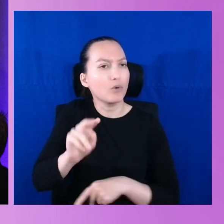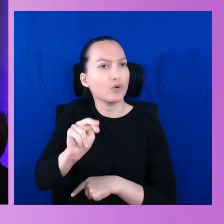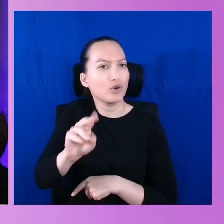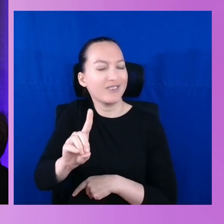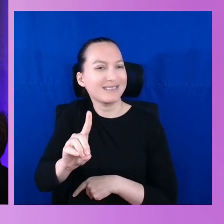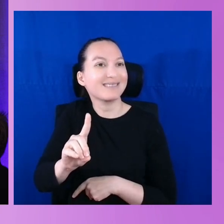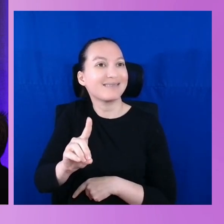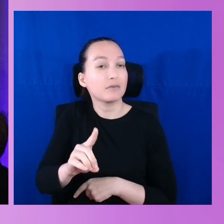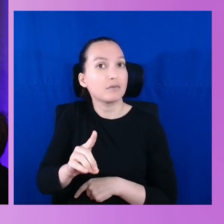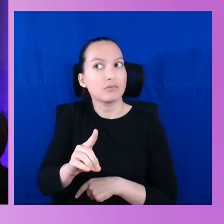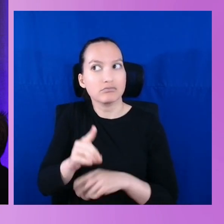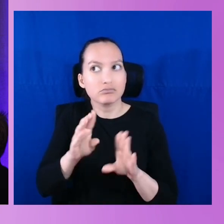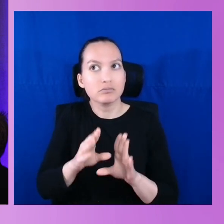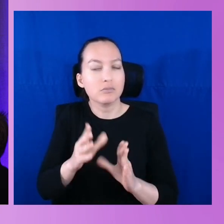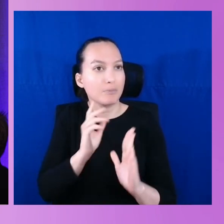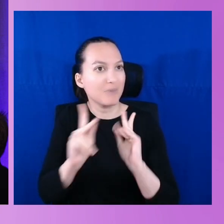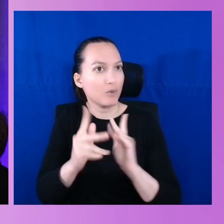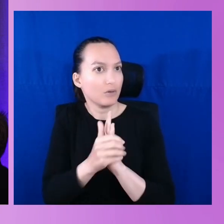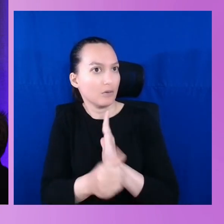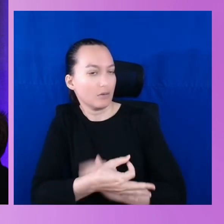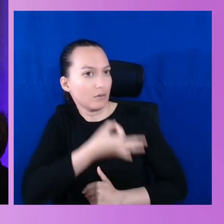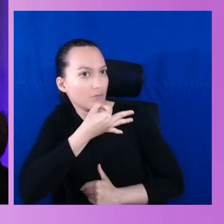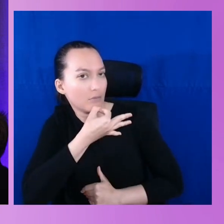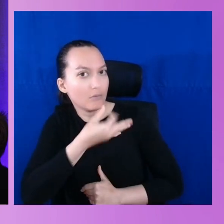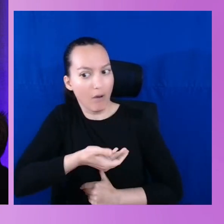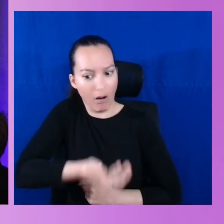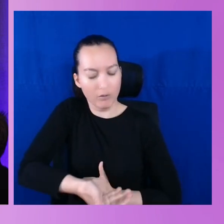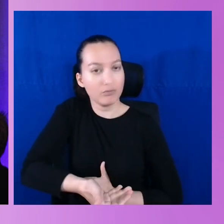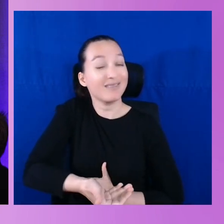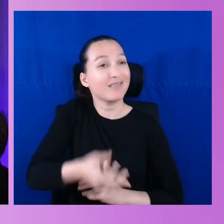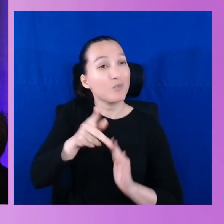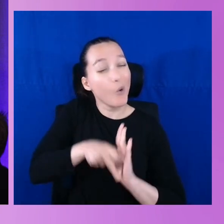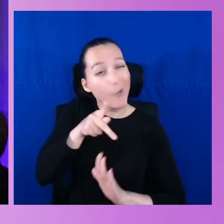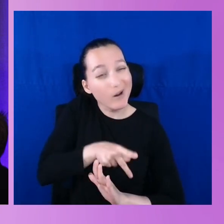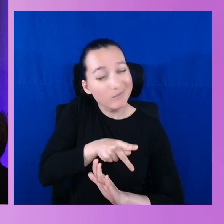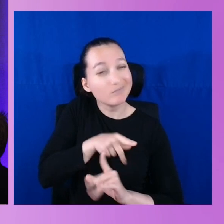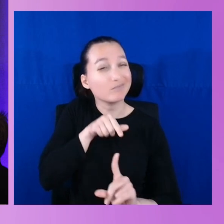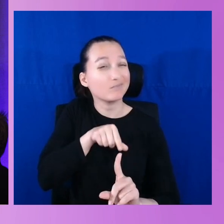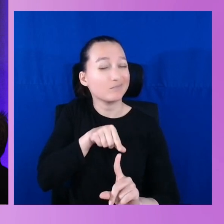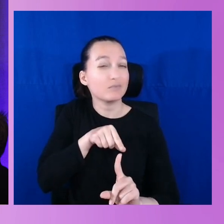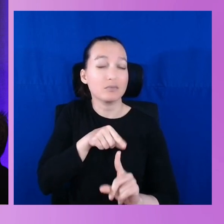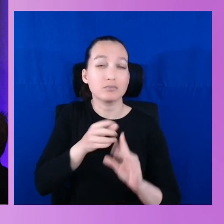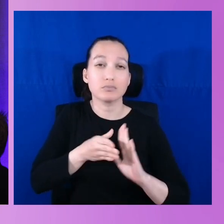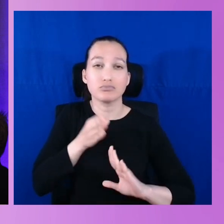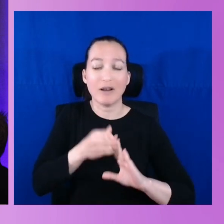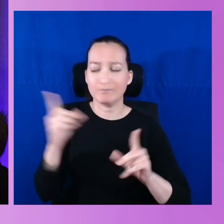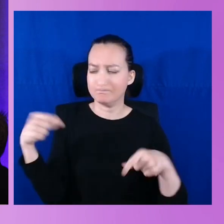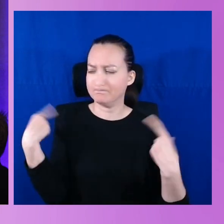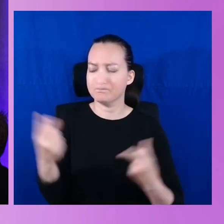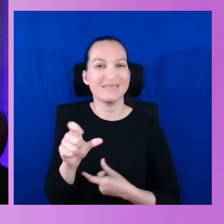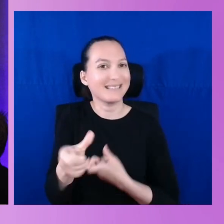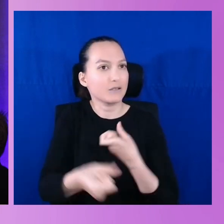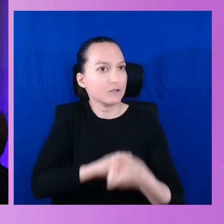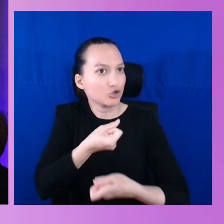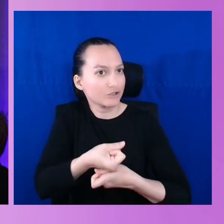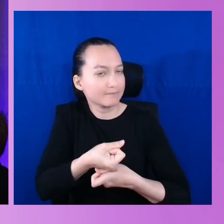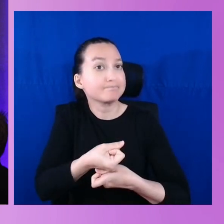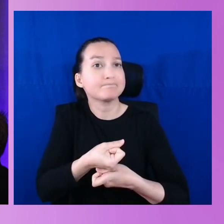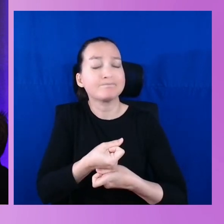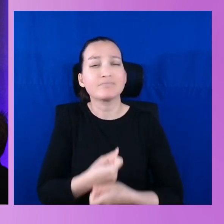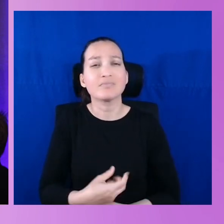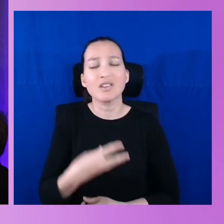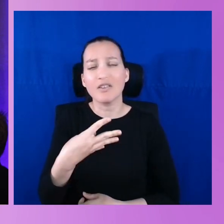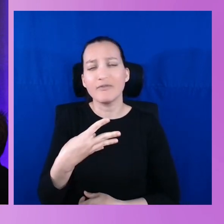door to neurodiverse talent. Our hiring program has run now for almost 10 years. It's a